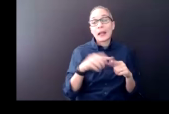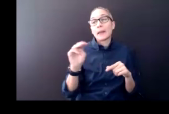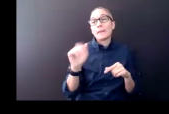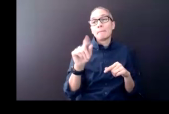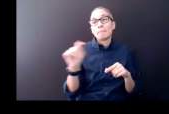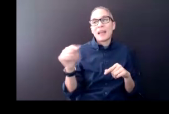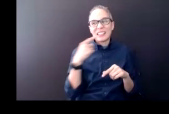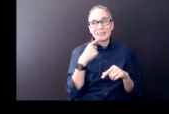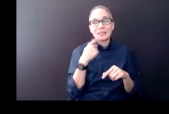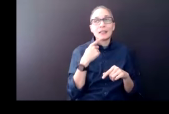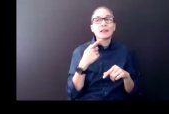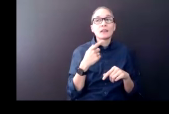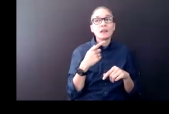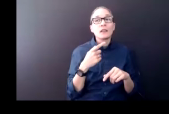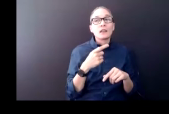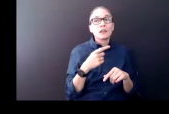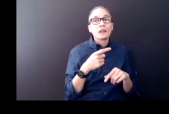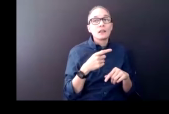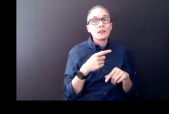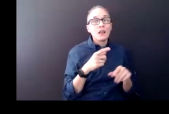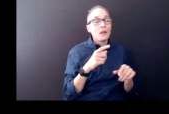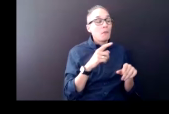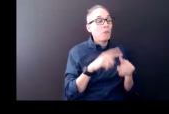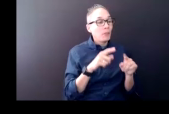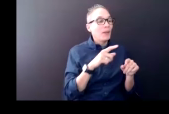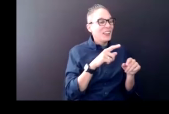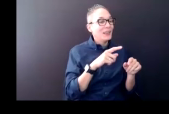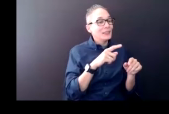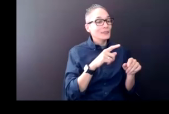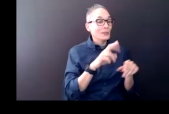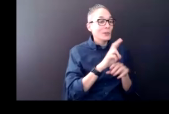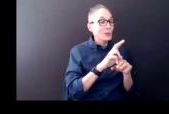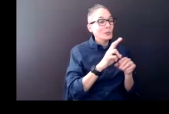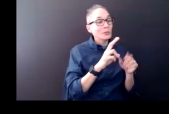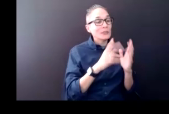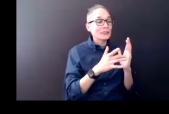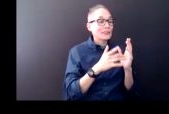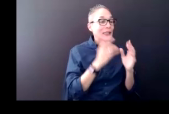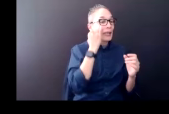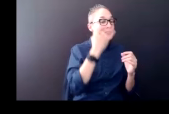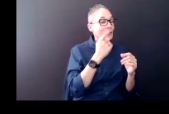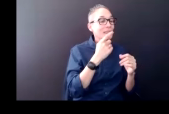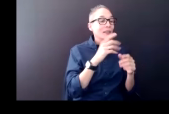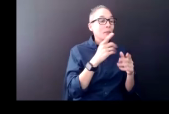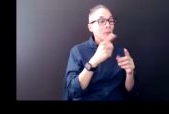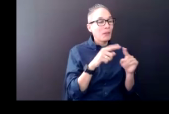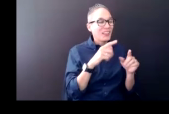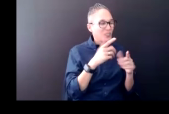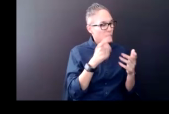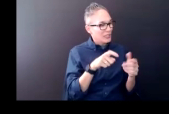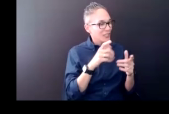the ability is to mentally call up a technique or idea to a timely in a timely manner that calls for knowledge to be